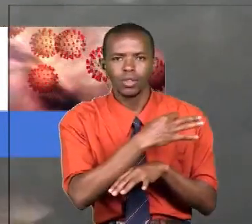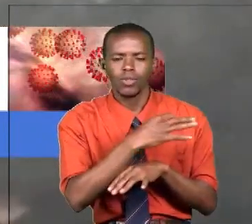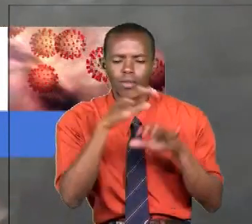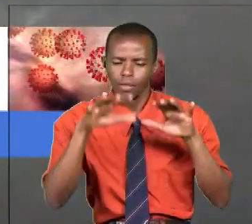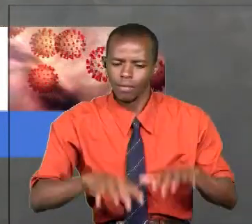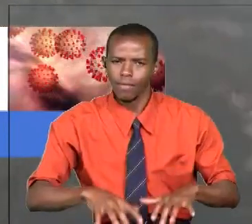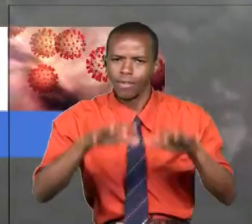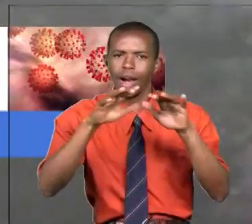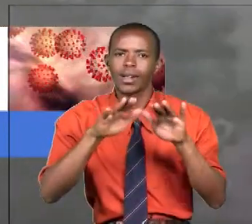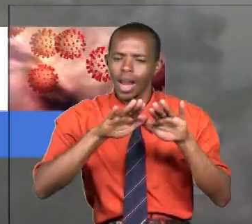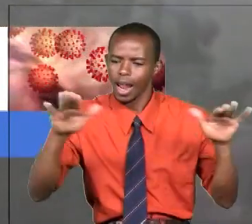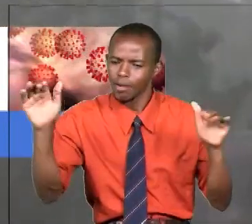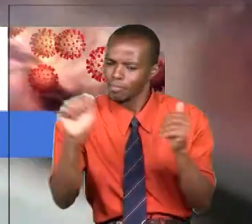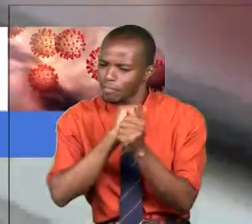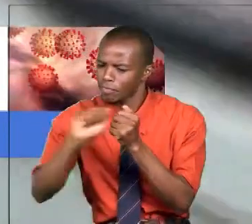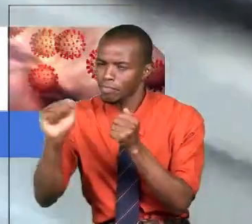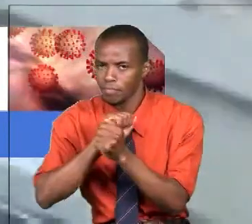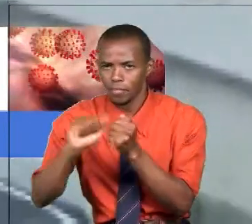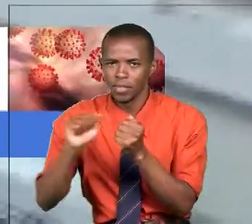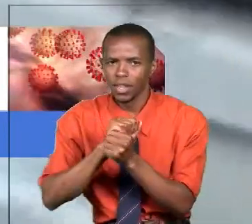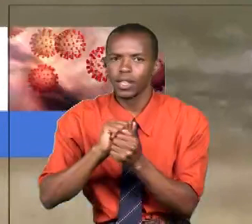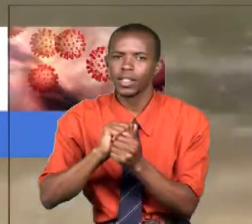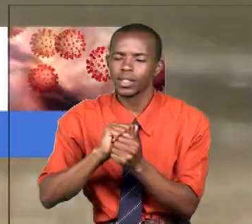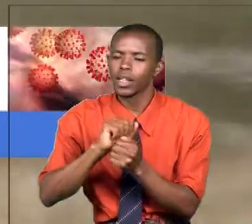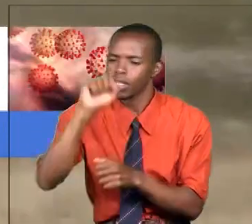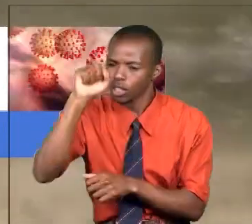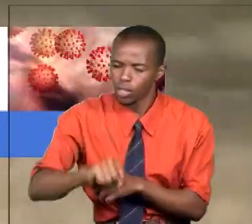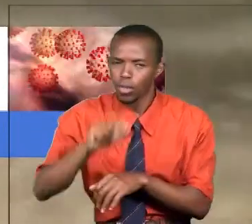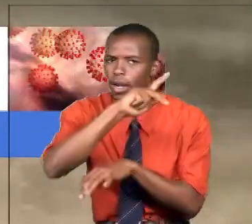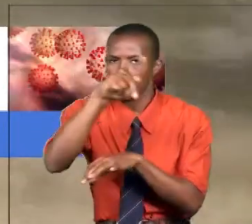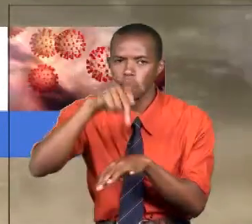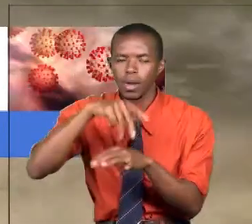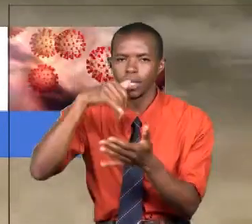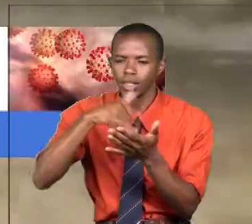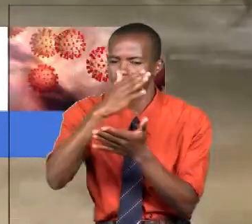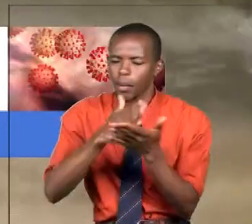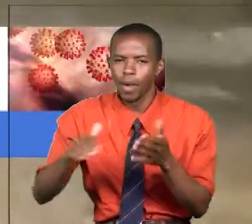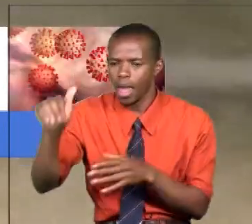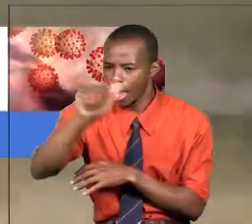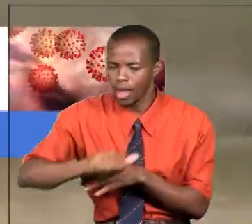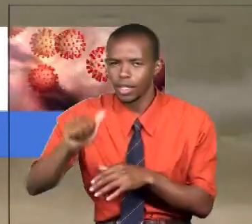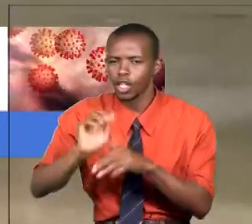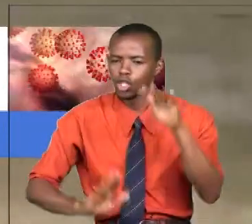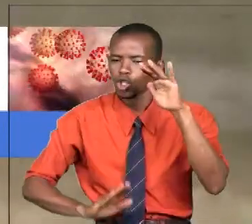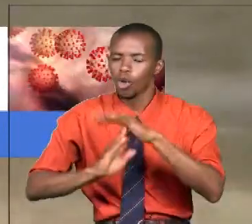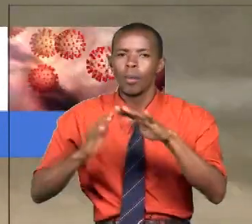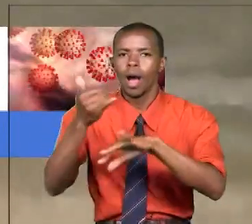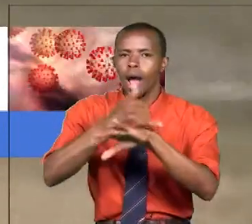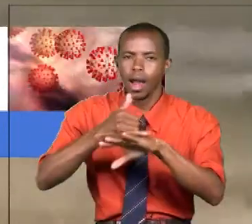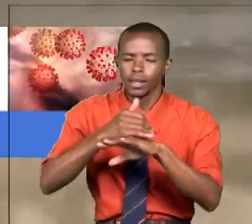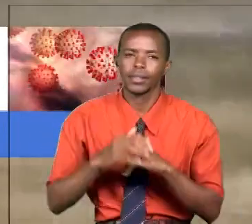leaving trail of destruction in the central and southern Philippines region, including some areas in the main island of